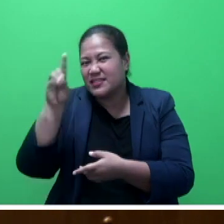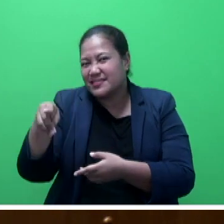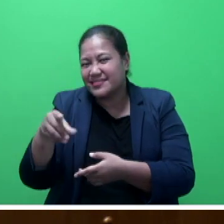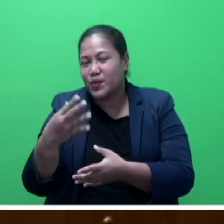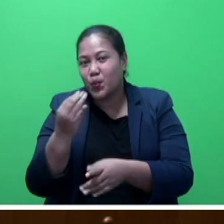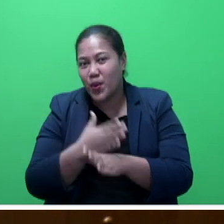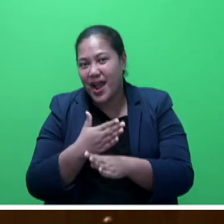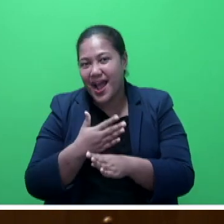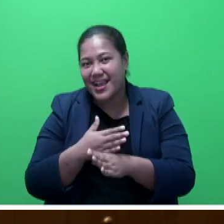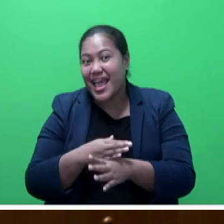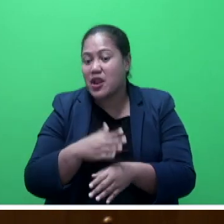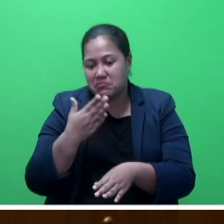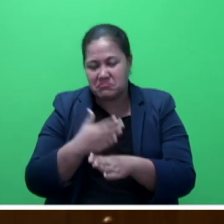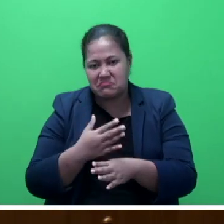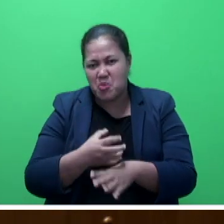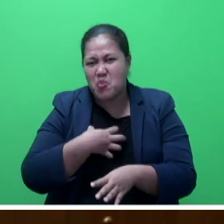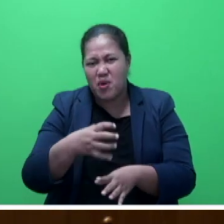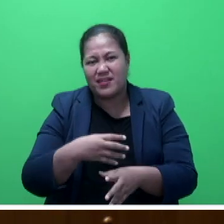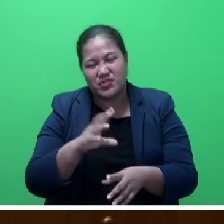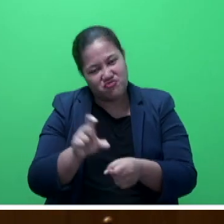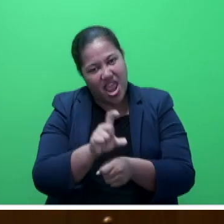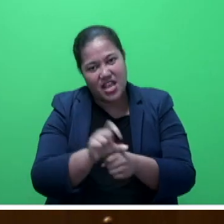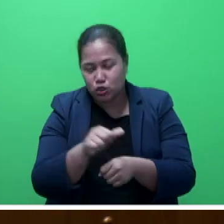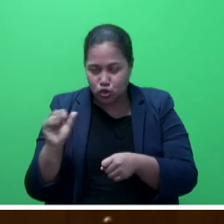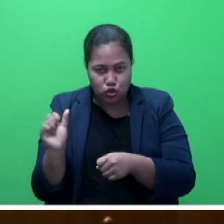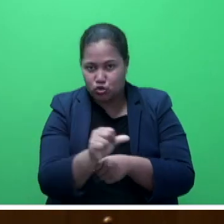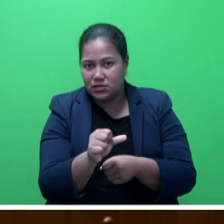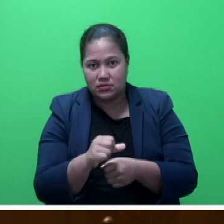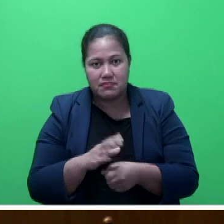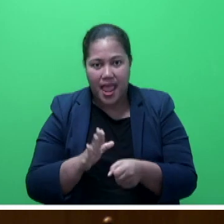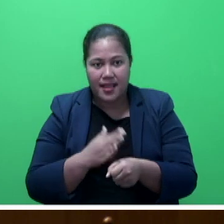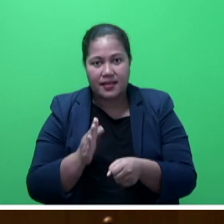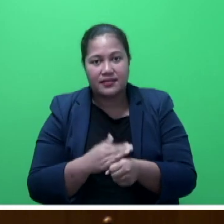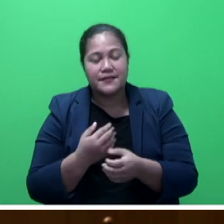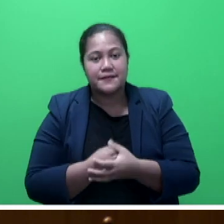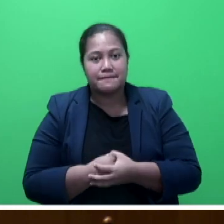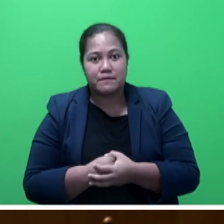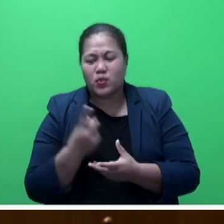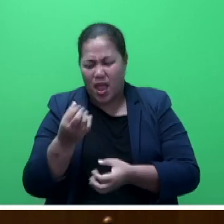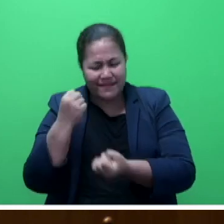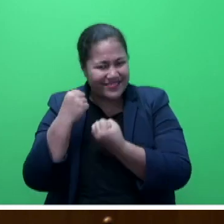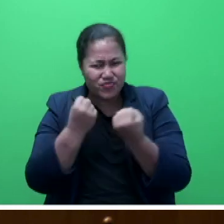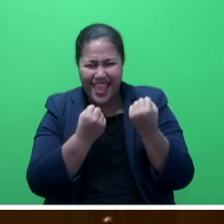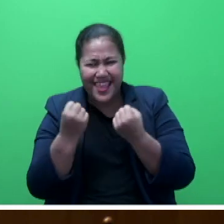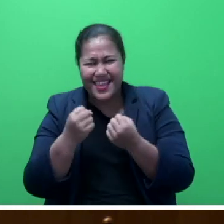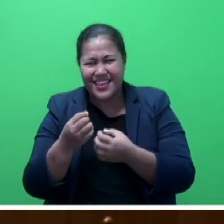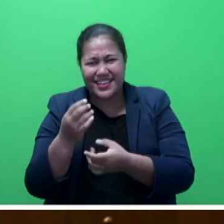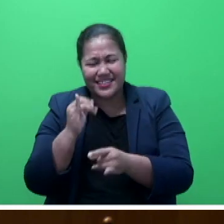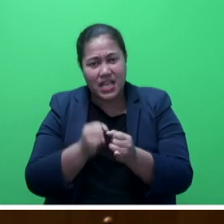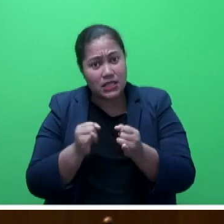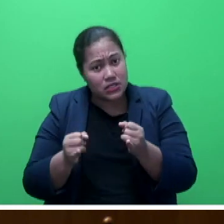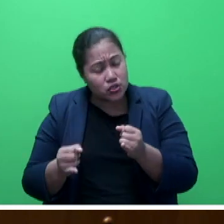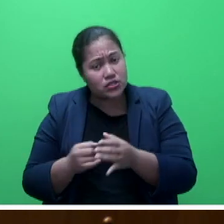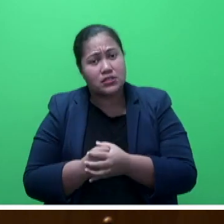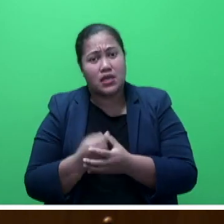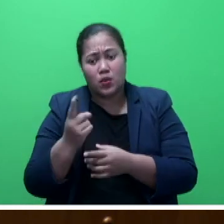creation. We must support domestic industry, including the cane industry, to remain sources of prosperity for those who depend